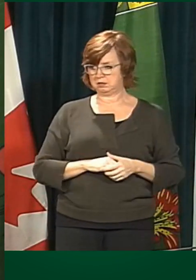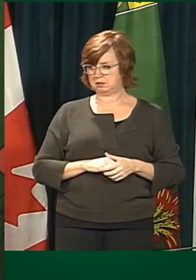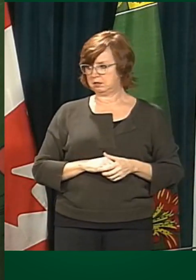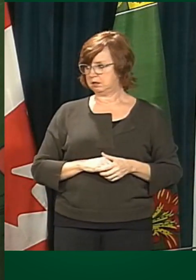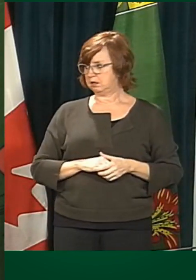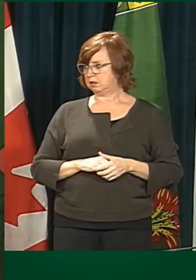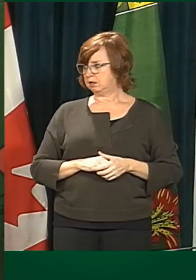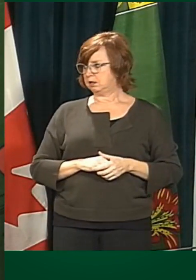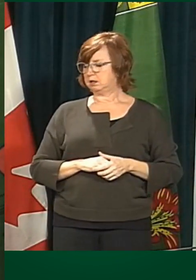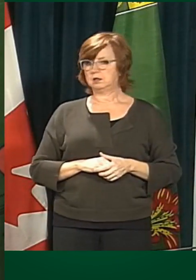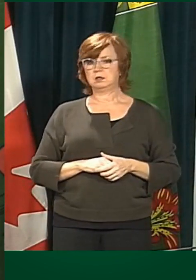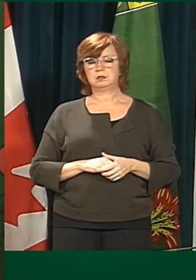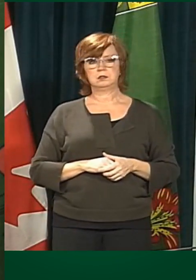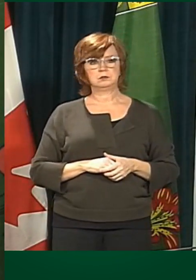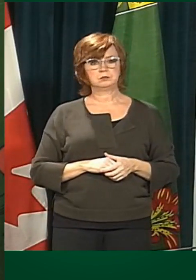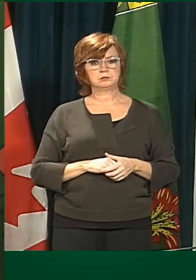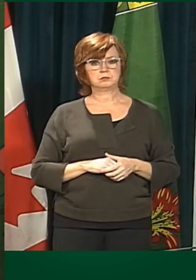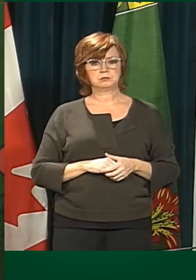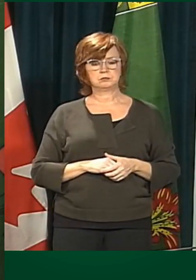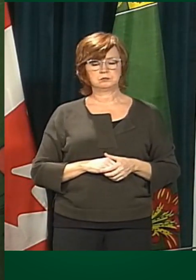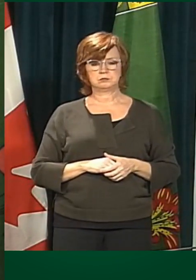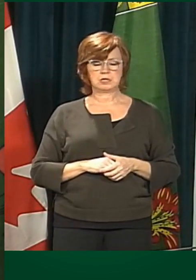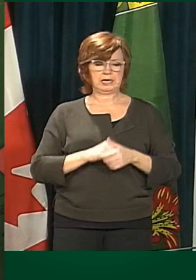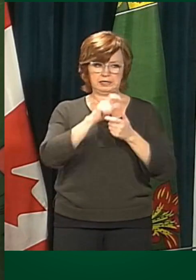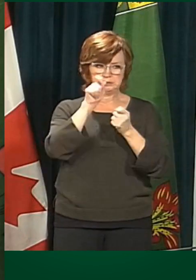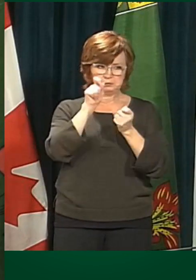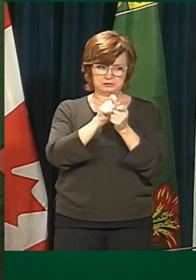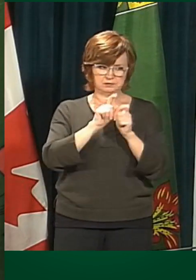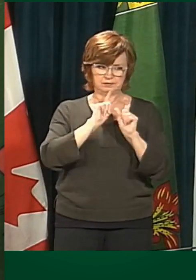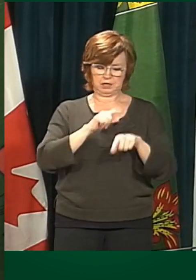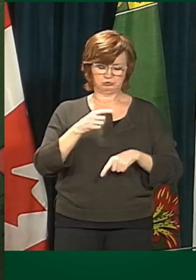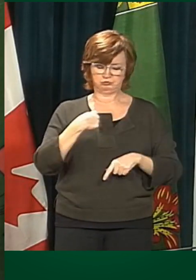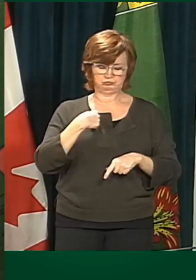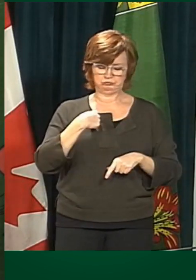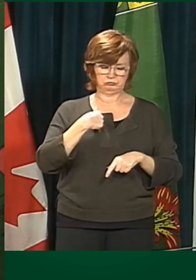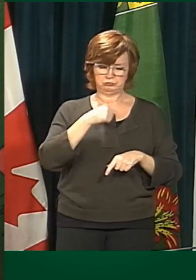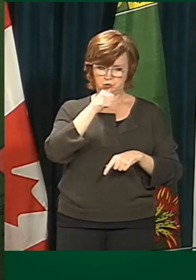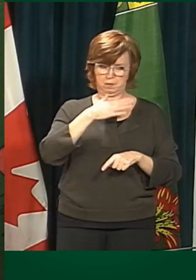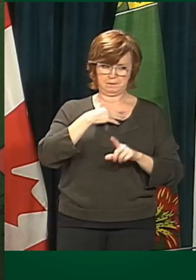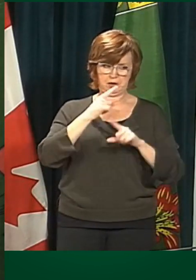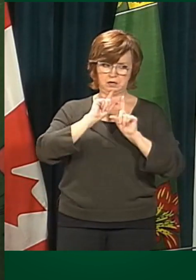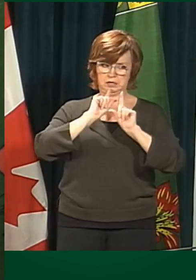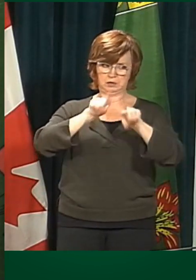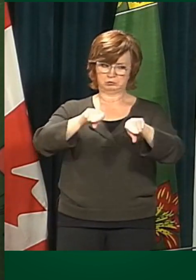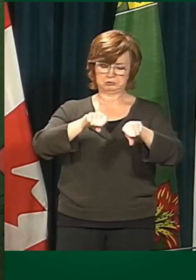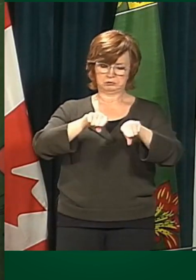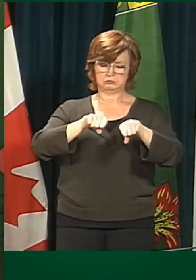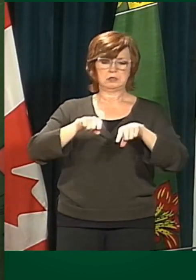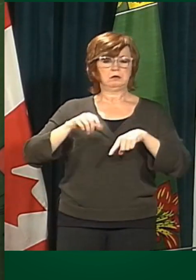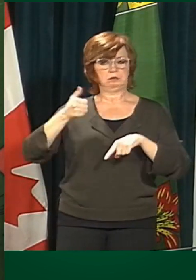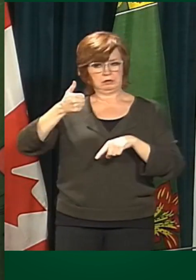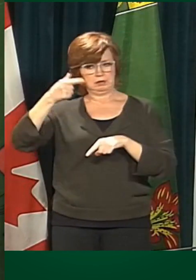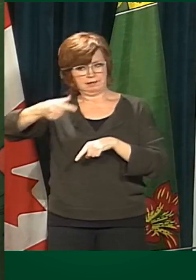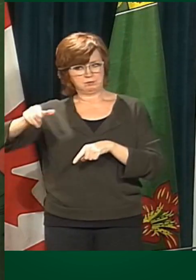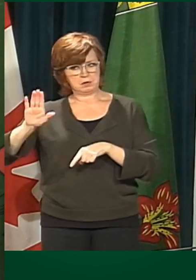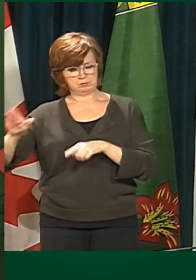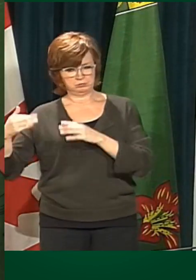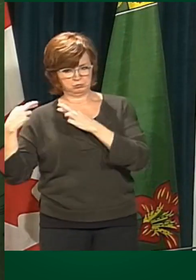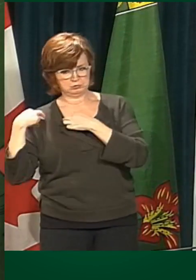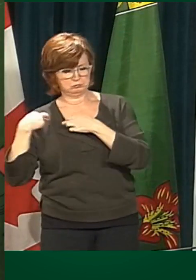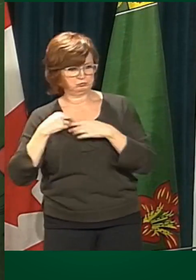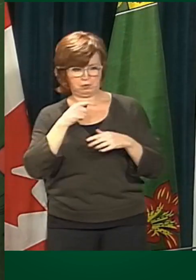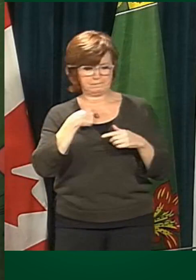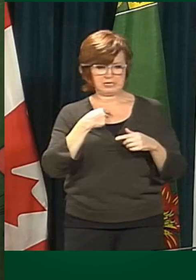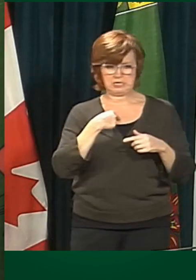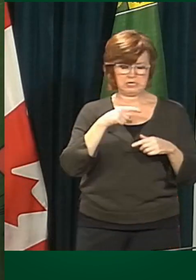now? So I won't go into the specifics because that's for the government to announce, but we've been looking at very closely, obviously, at our